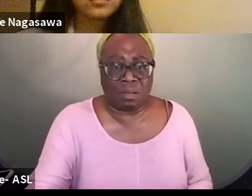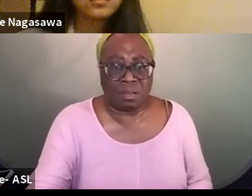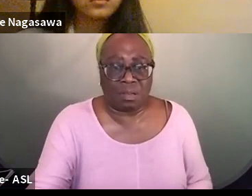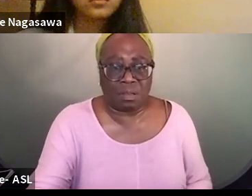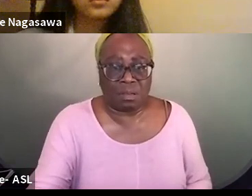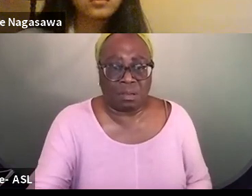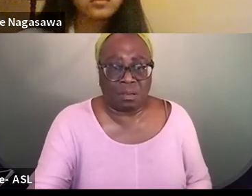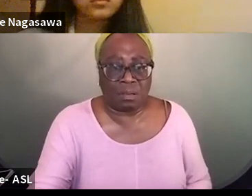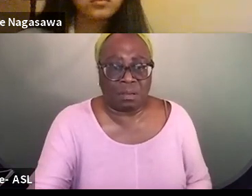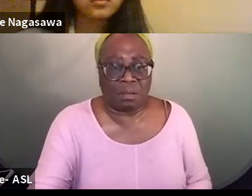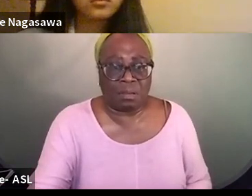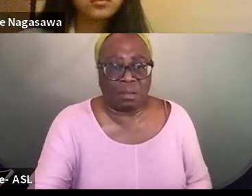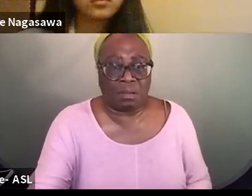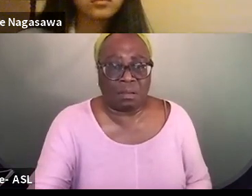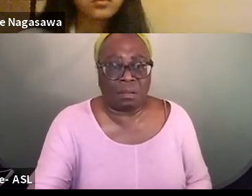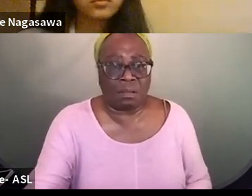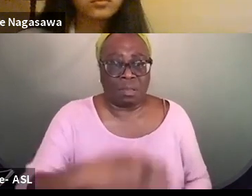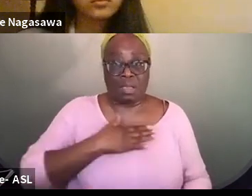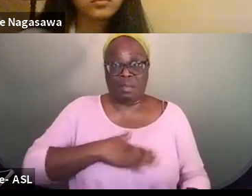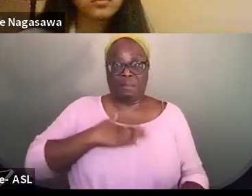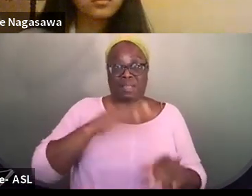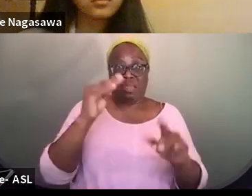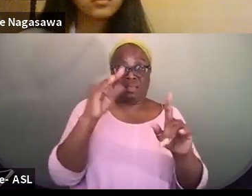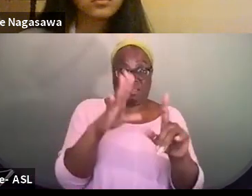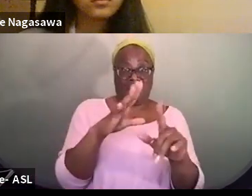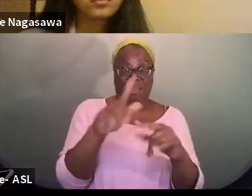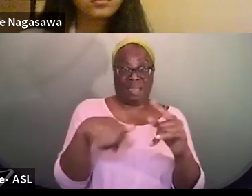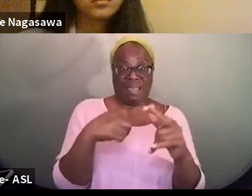Please turn on your camera and unmute yourself.